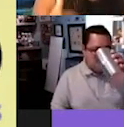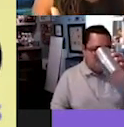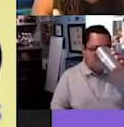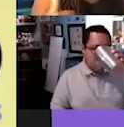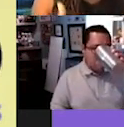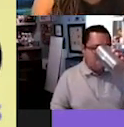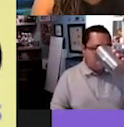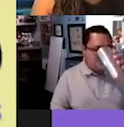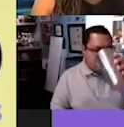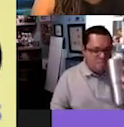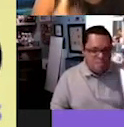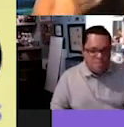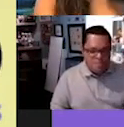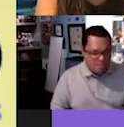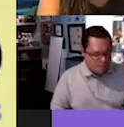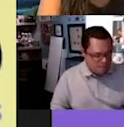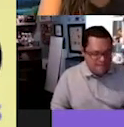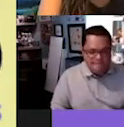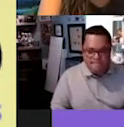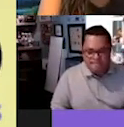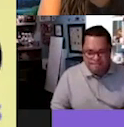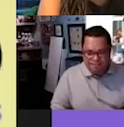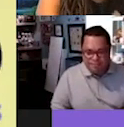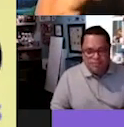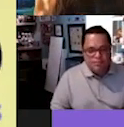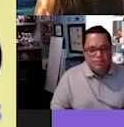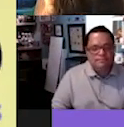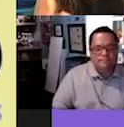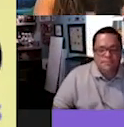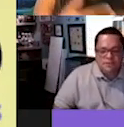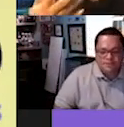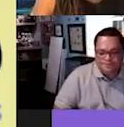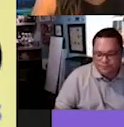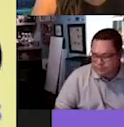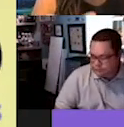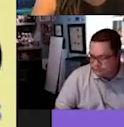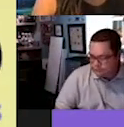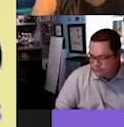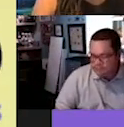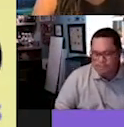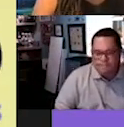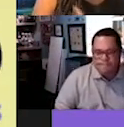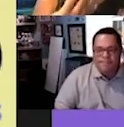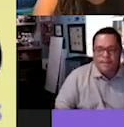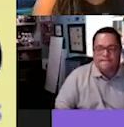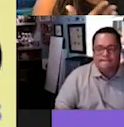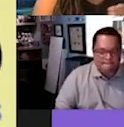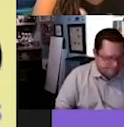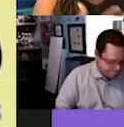the epistemological starting point is just very different. So like if I walk into a Latin American room, I'm like, oh, I understand what people here are talking about.